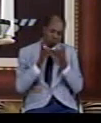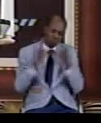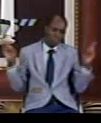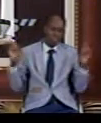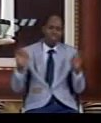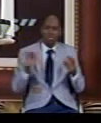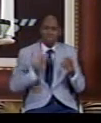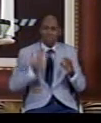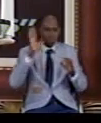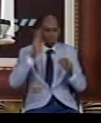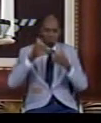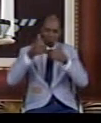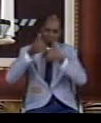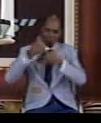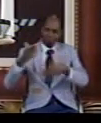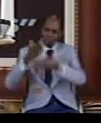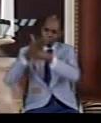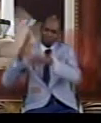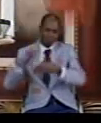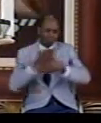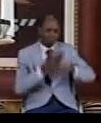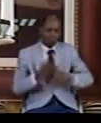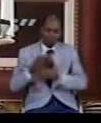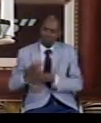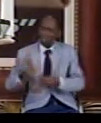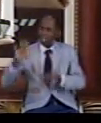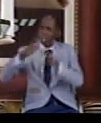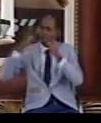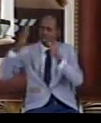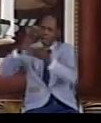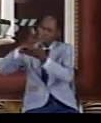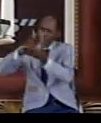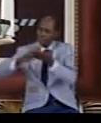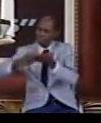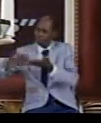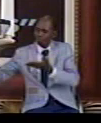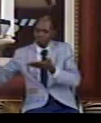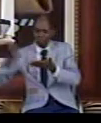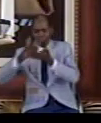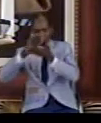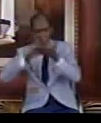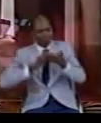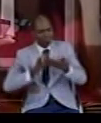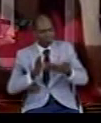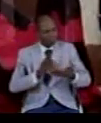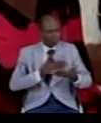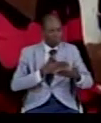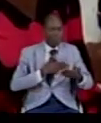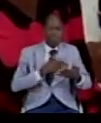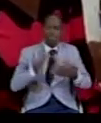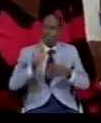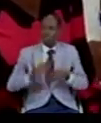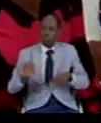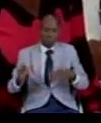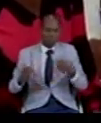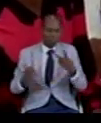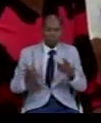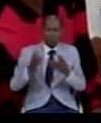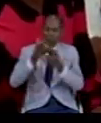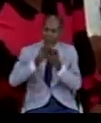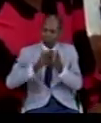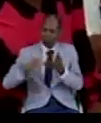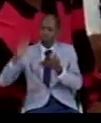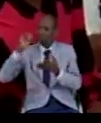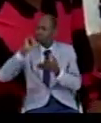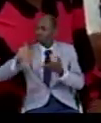to divide everything. You take this part of the house, I take that part of the house, and then you take these children. If we have girls, you